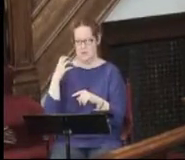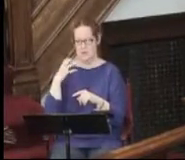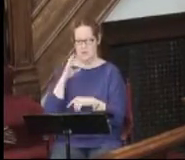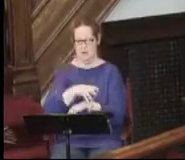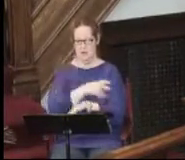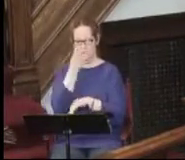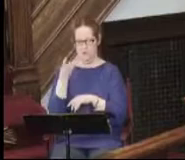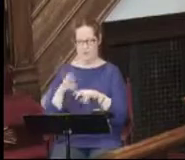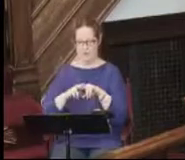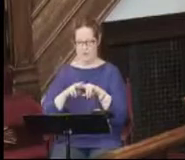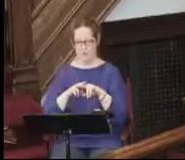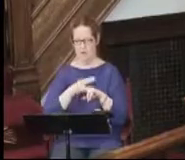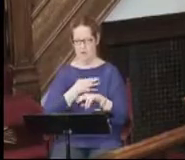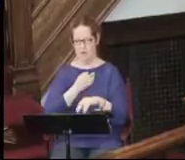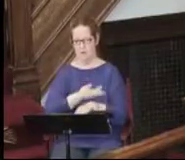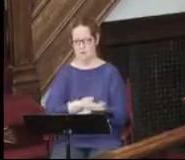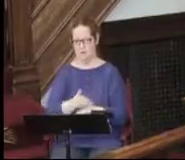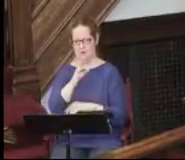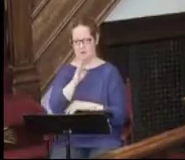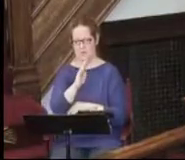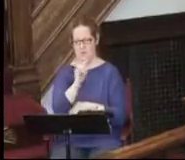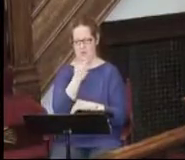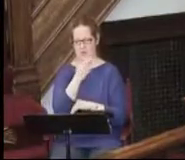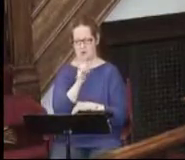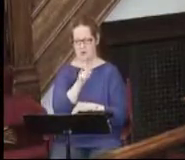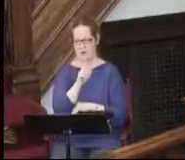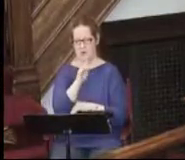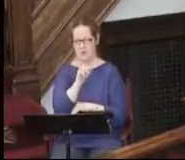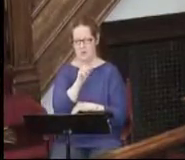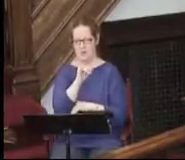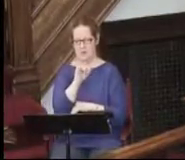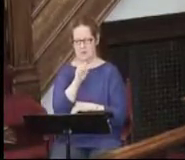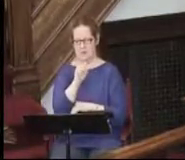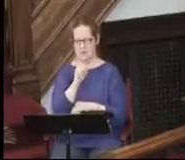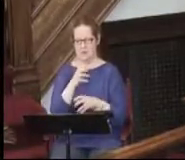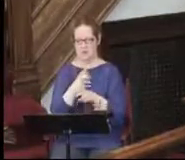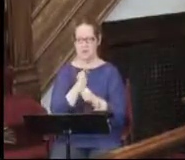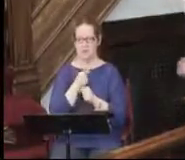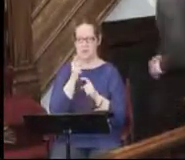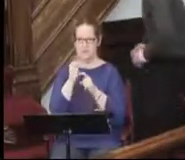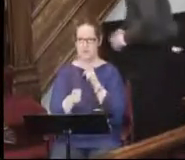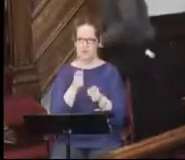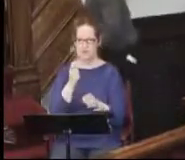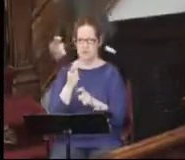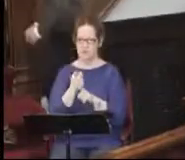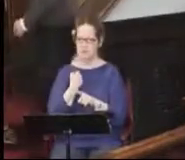Rainbow Railroad. And I'd like to invite Michael Batista to come and receive the donation and to address us.